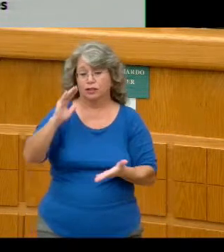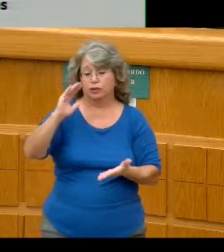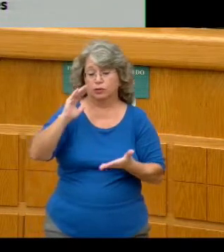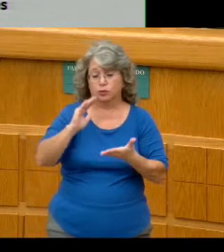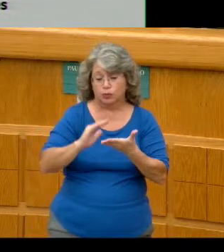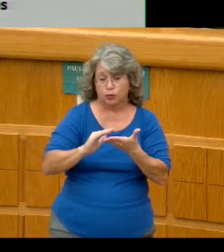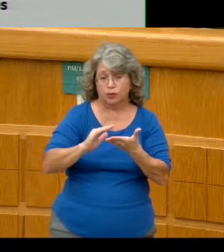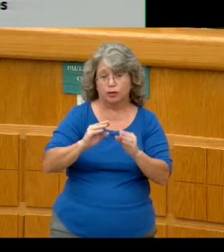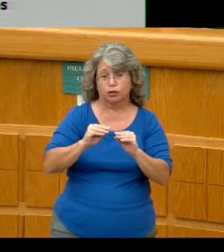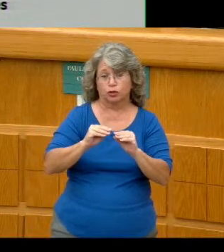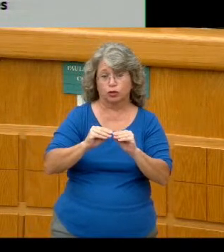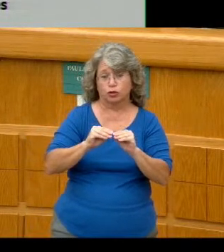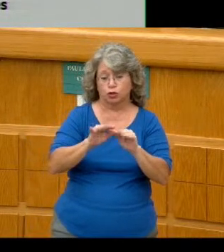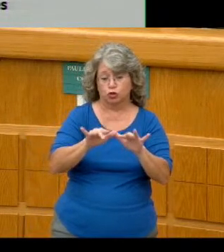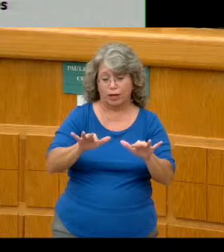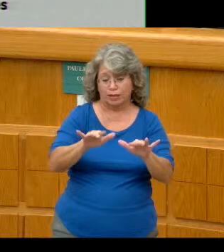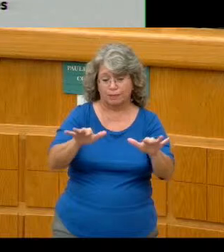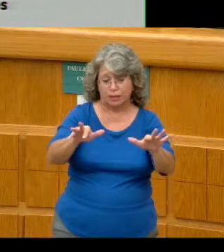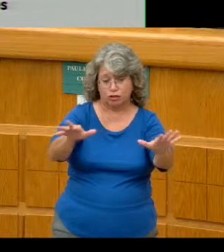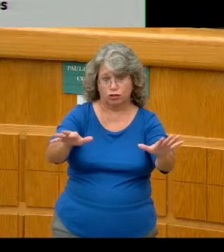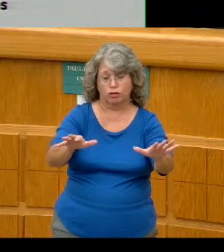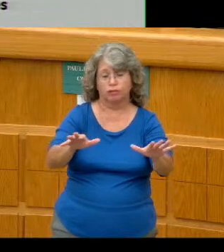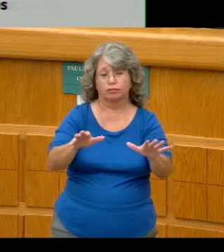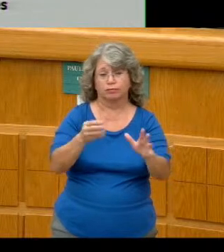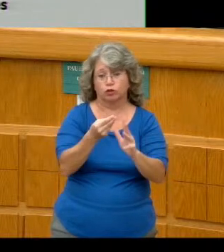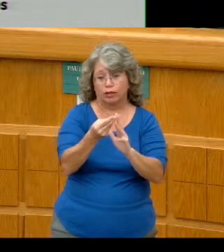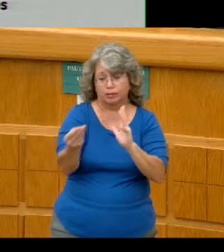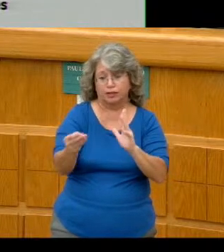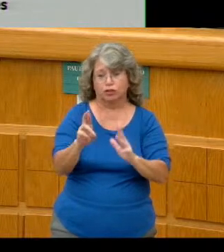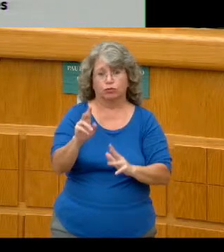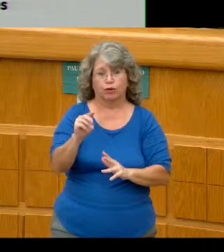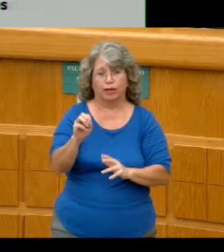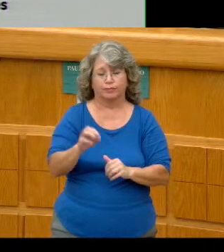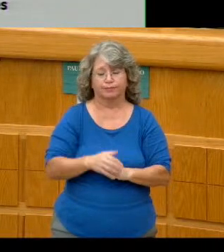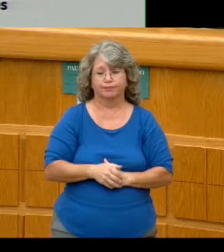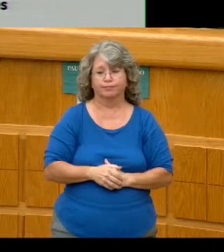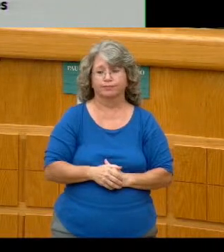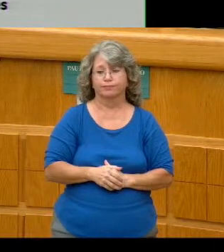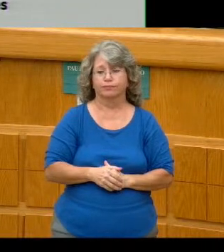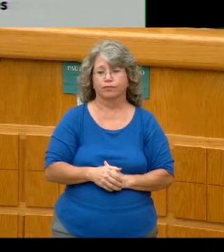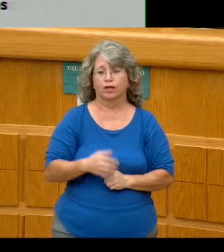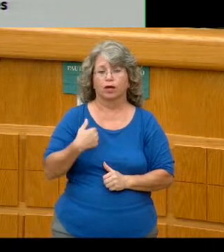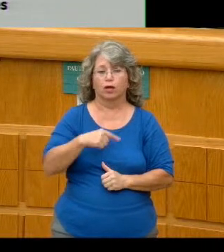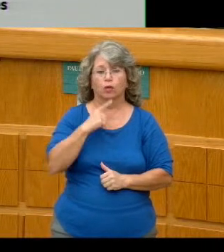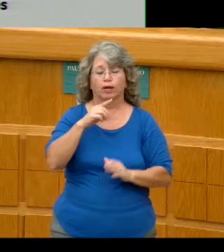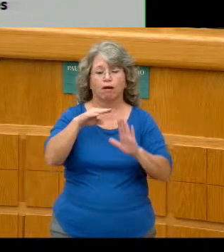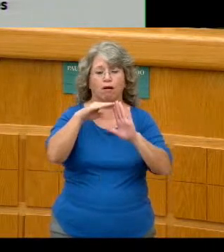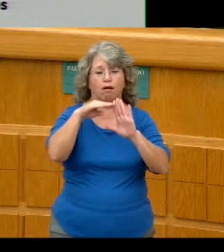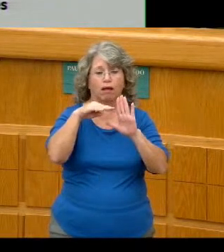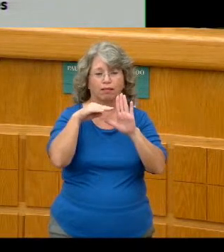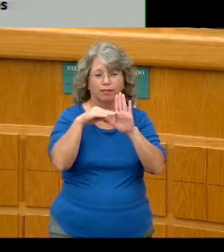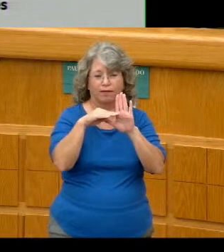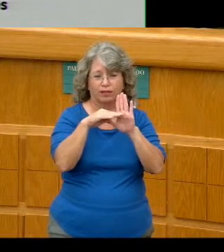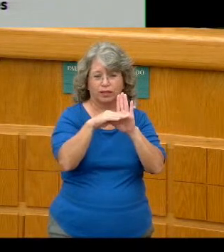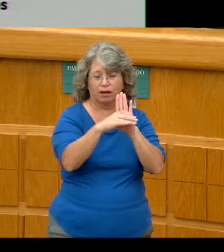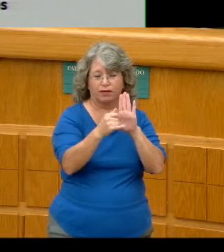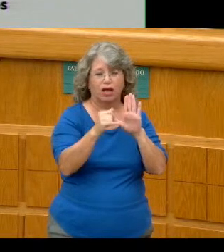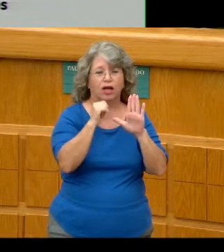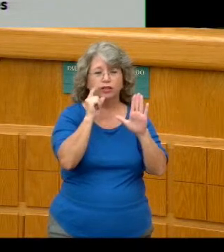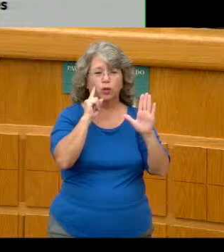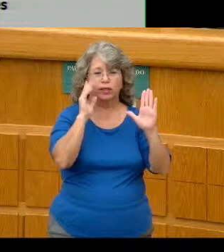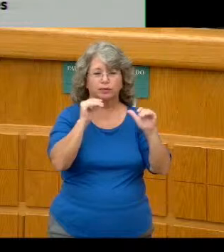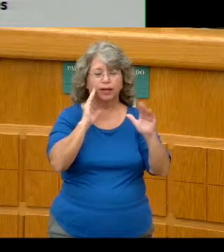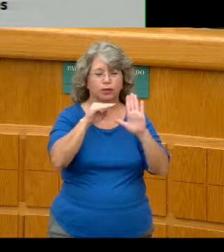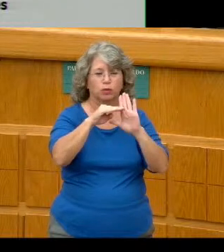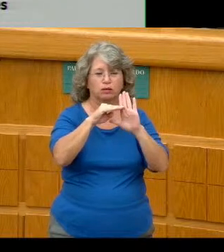encounter rate declines, so will the transmission rate. We are leveling off now, and so we don't necessarily expect this to decline more,